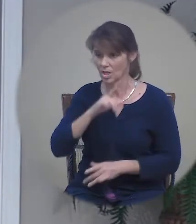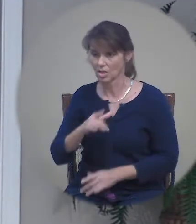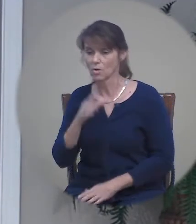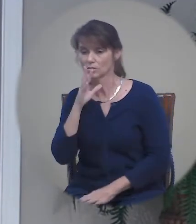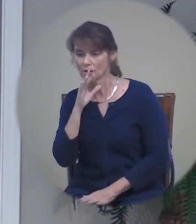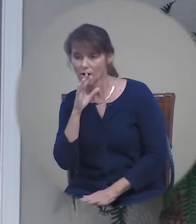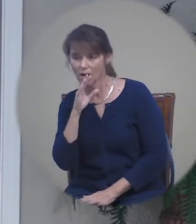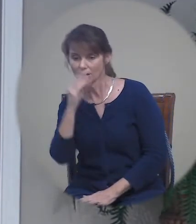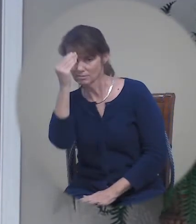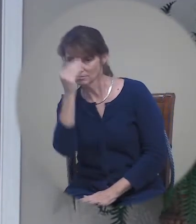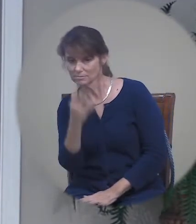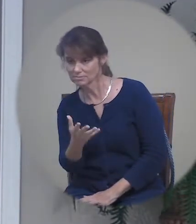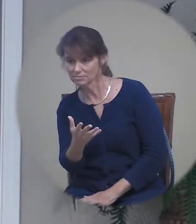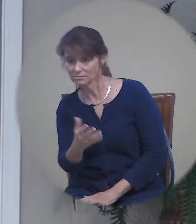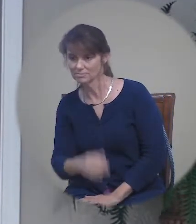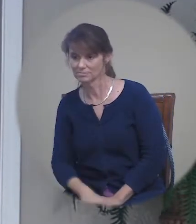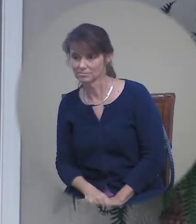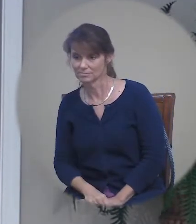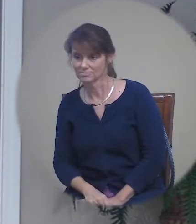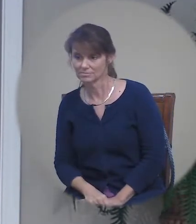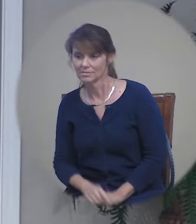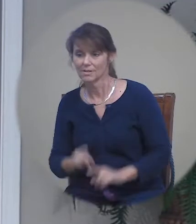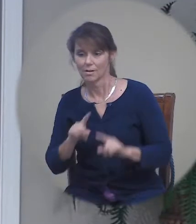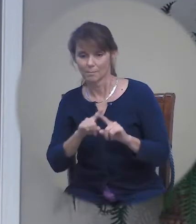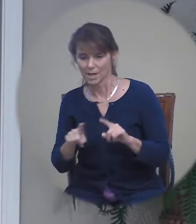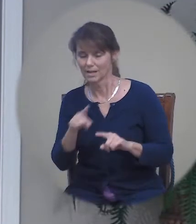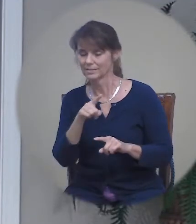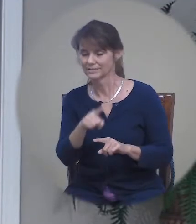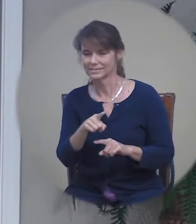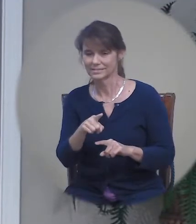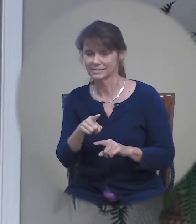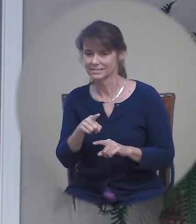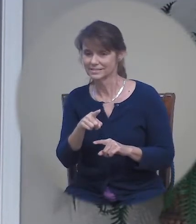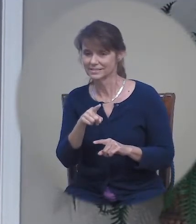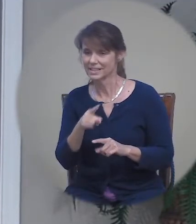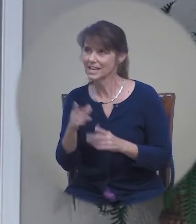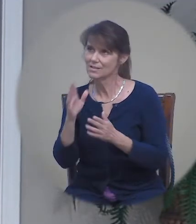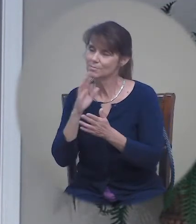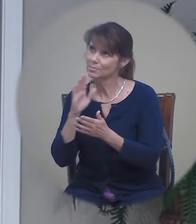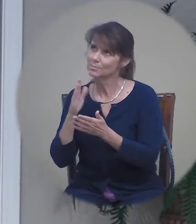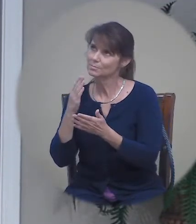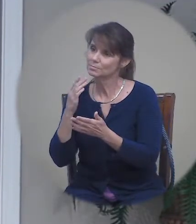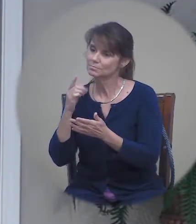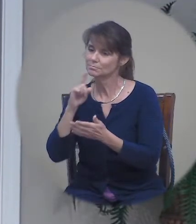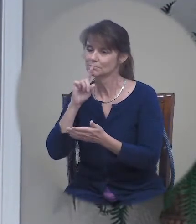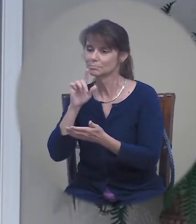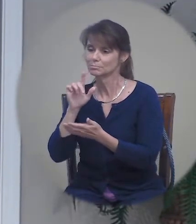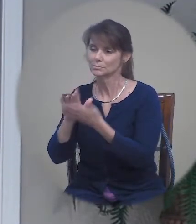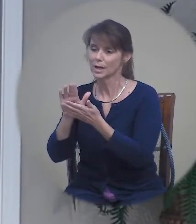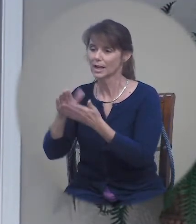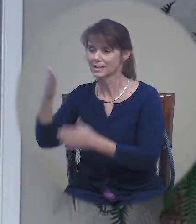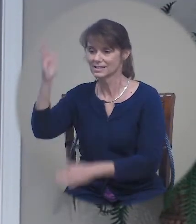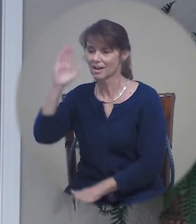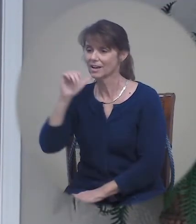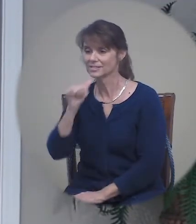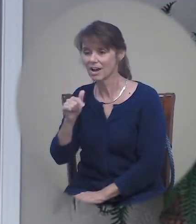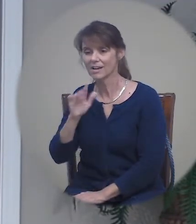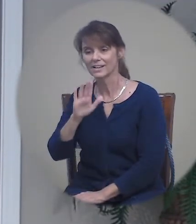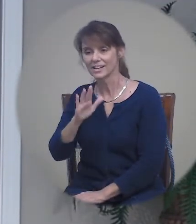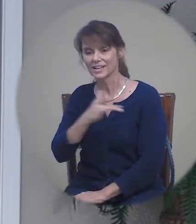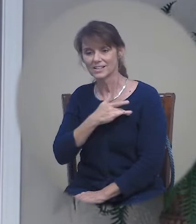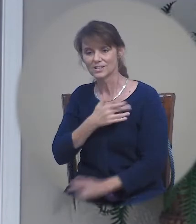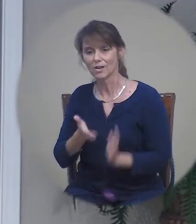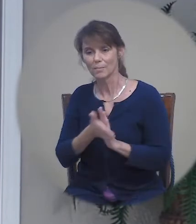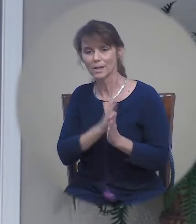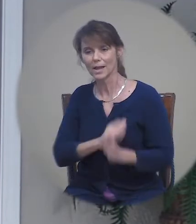Hezekiah gave no return for the benefit he received, because his heart was proud. Therefore, wrath came upon